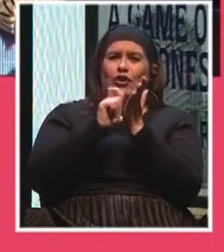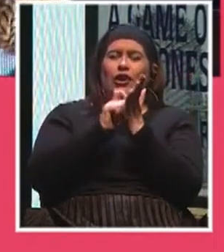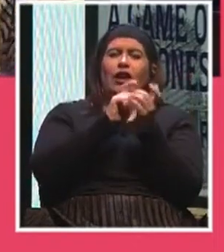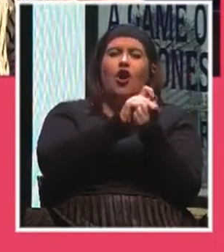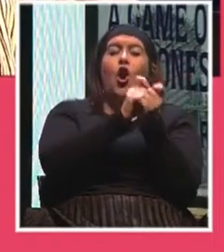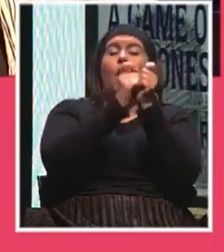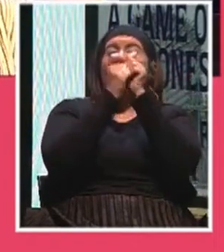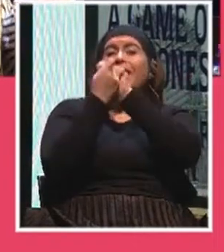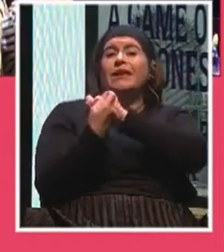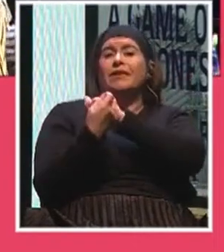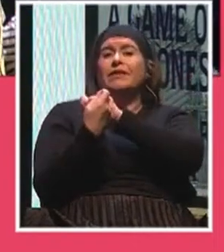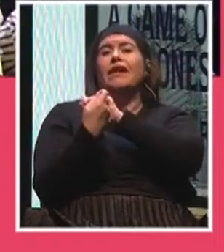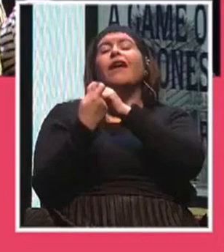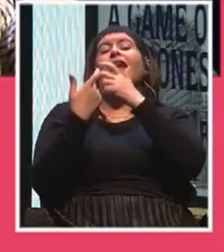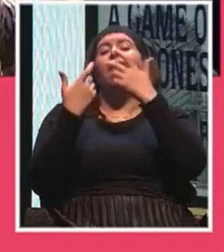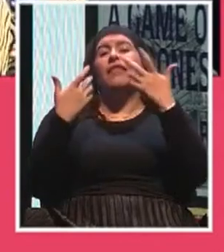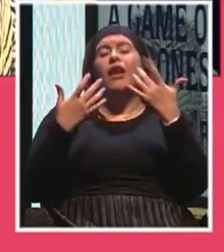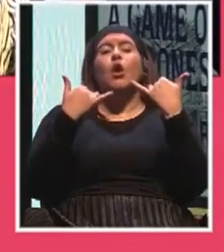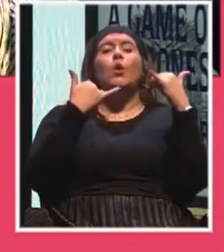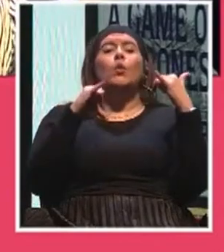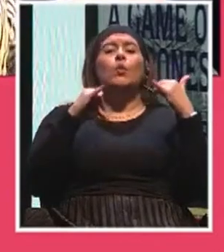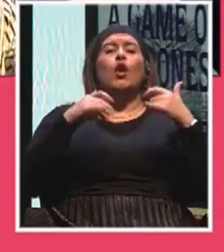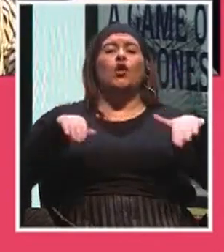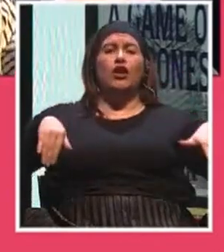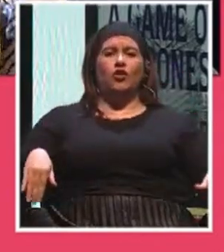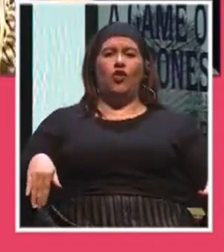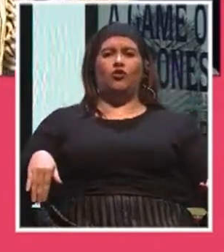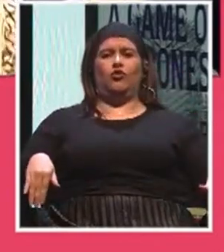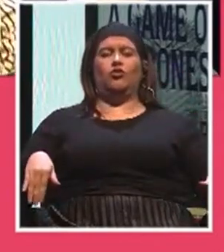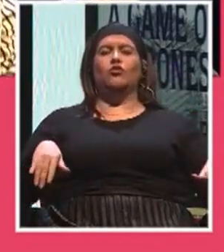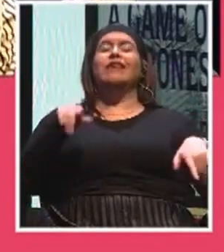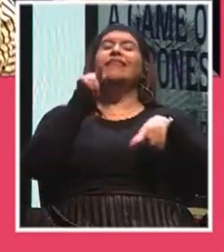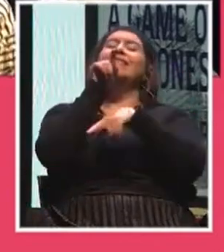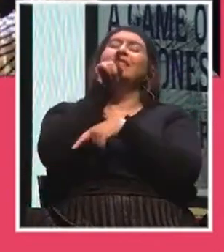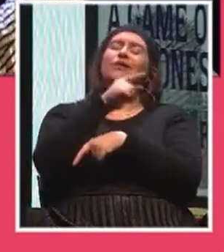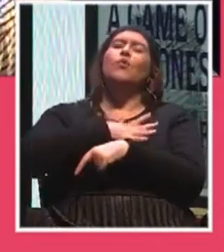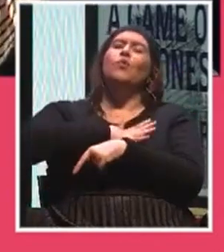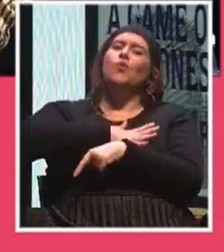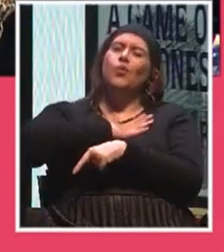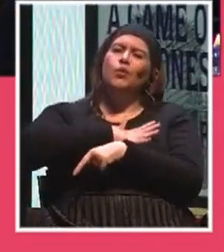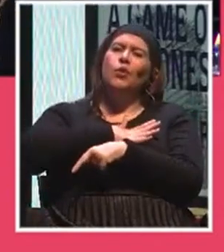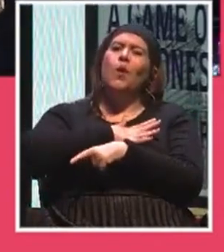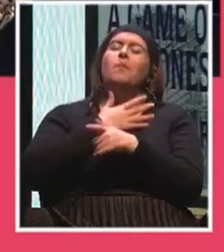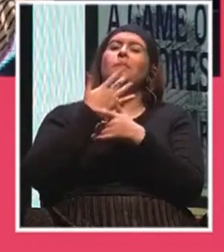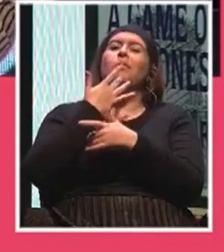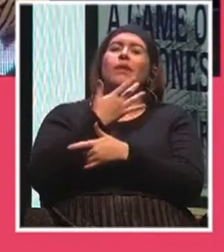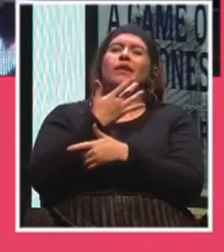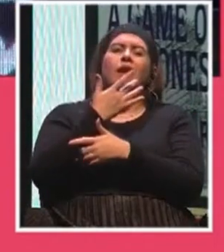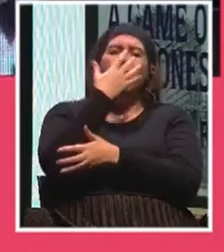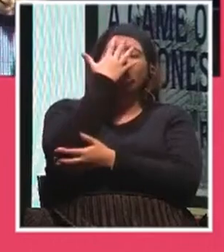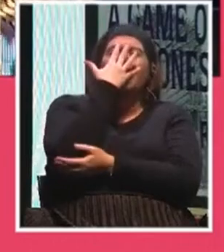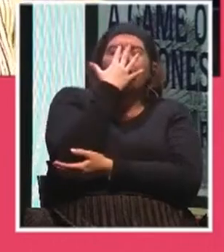they liked it because they had an aversion to fantasy as a genre